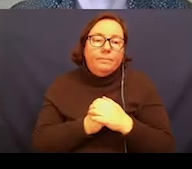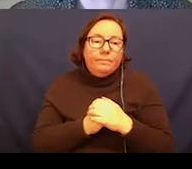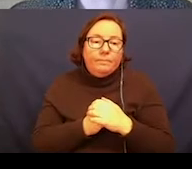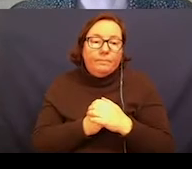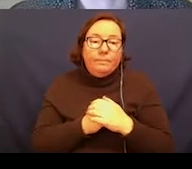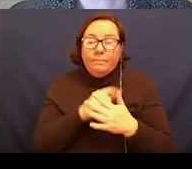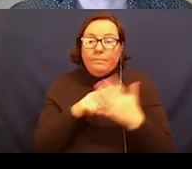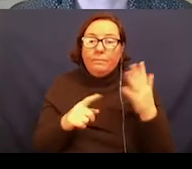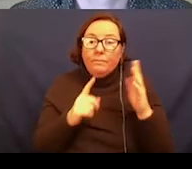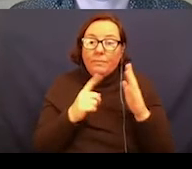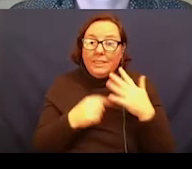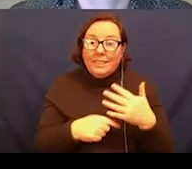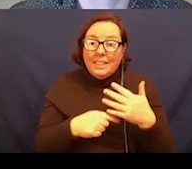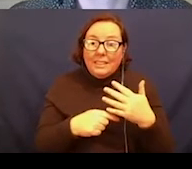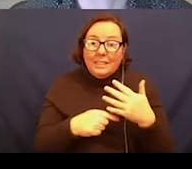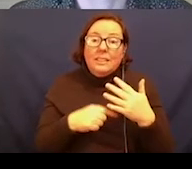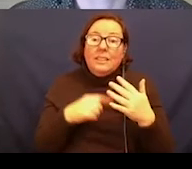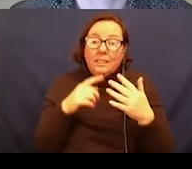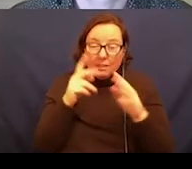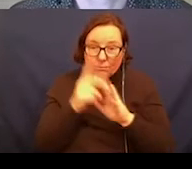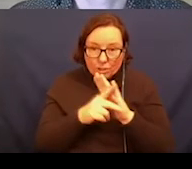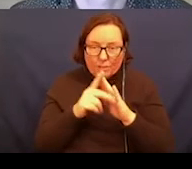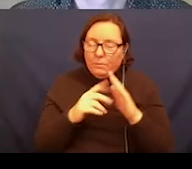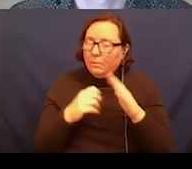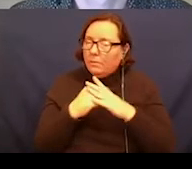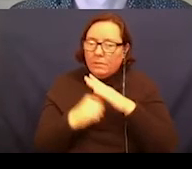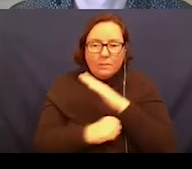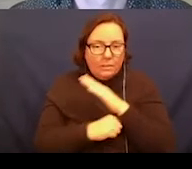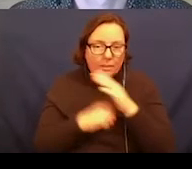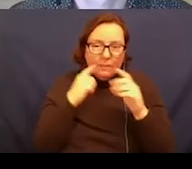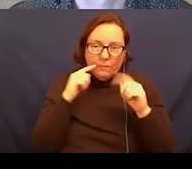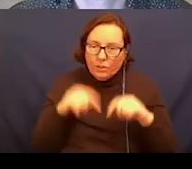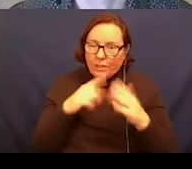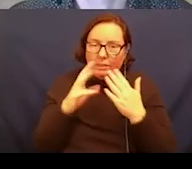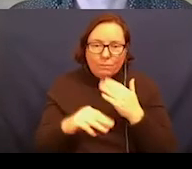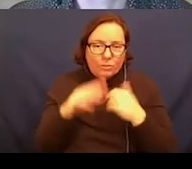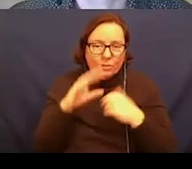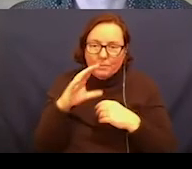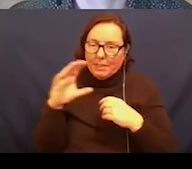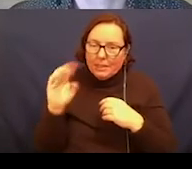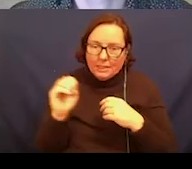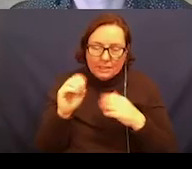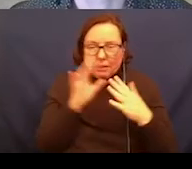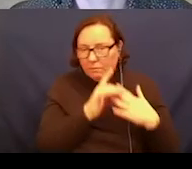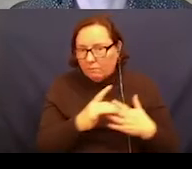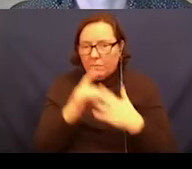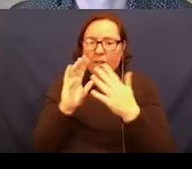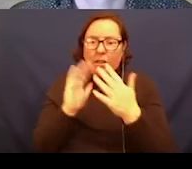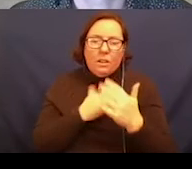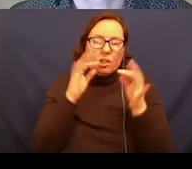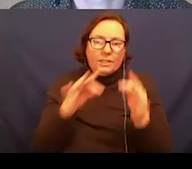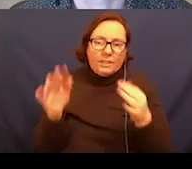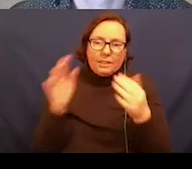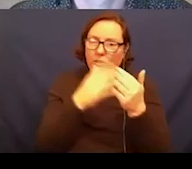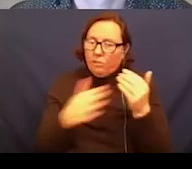These 6 principles are the key pillars of the program and will drive the city's decision-making